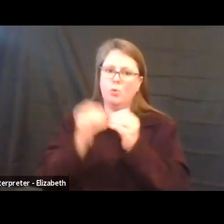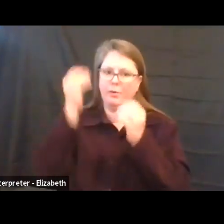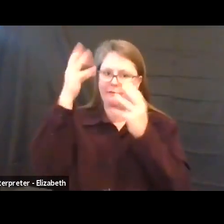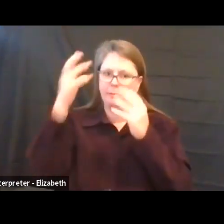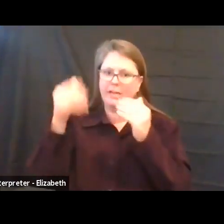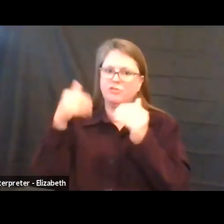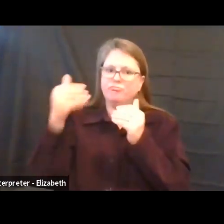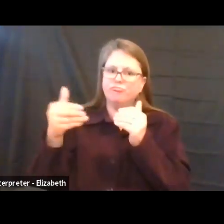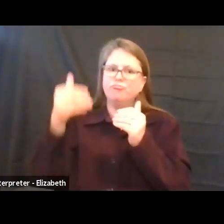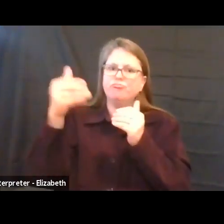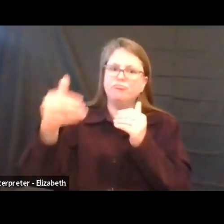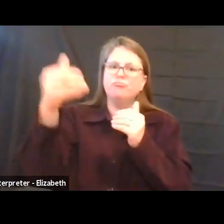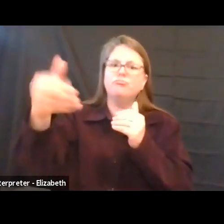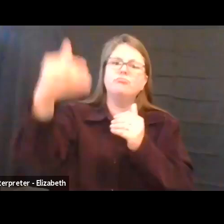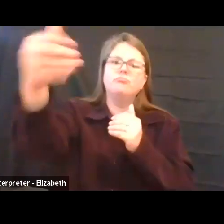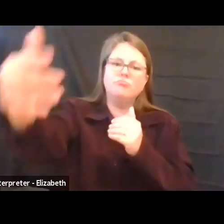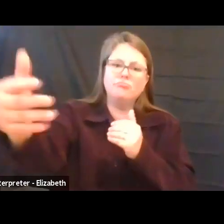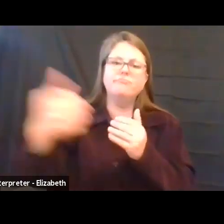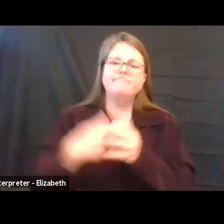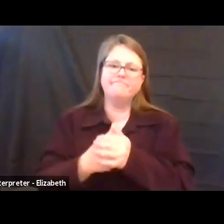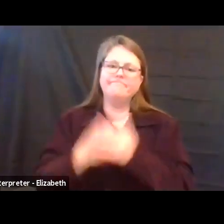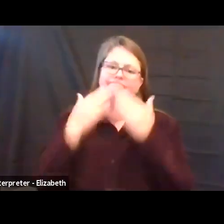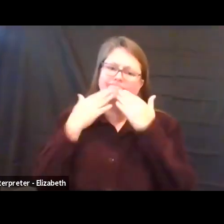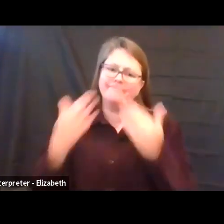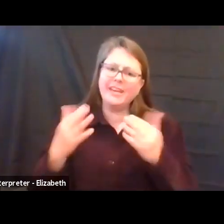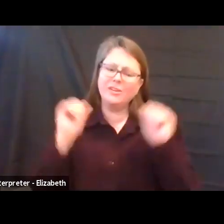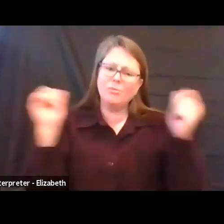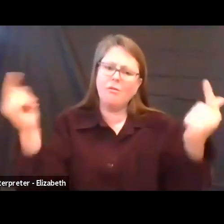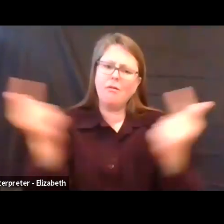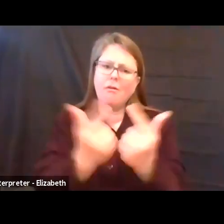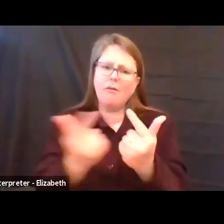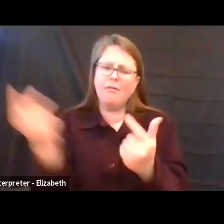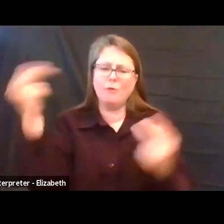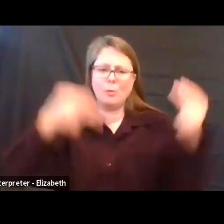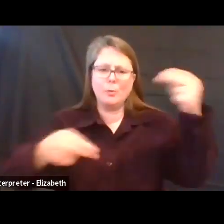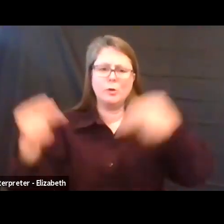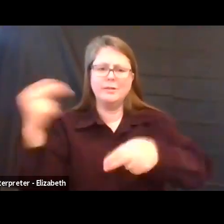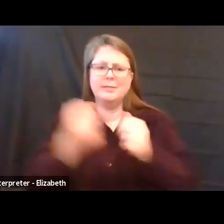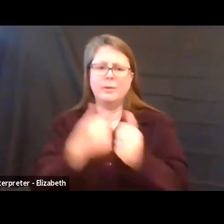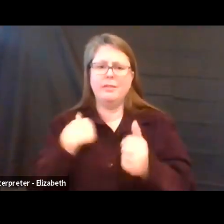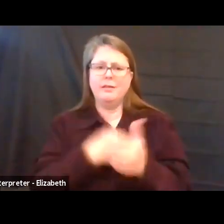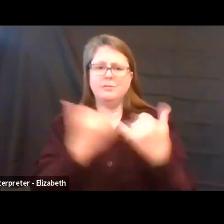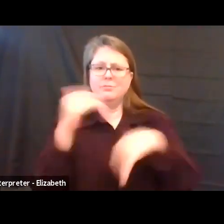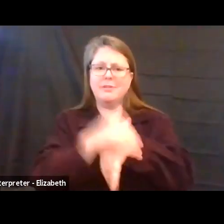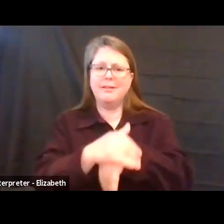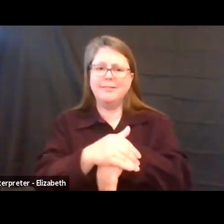and even months. So thank you all for participating here with us tonight. Good night.